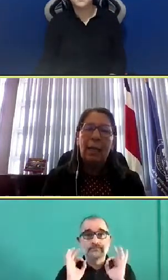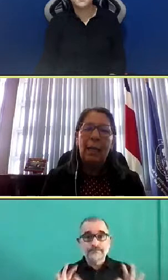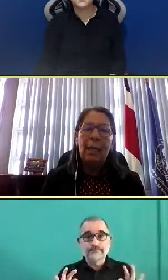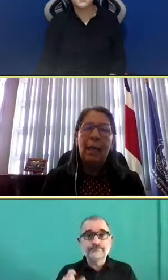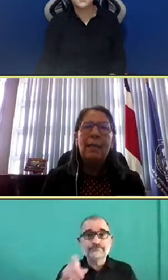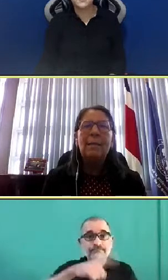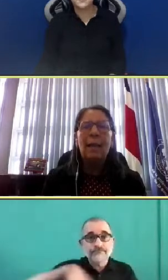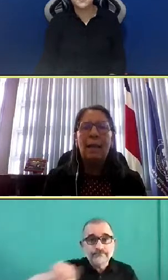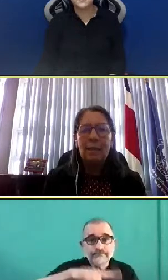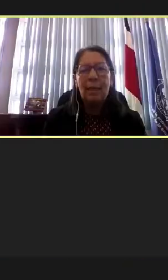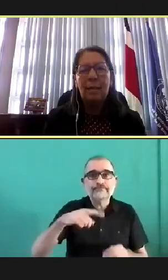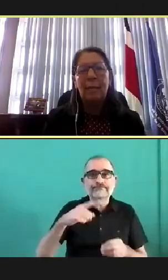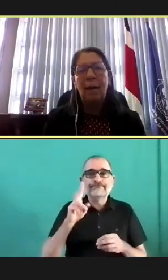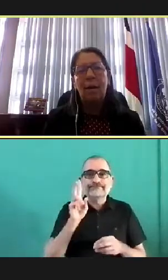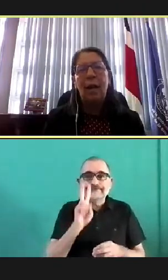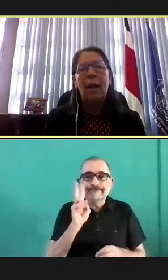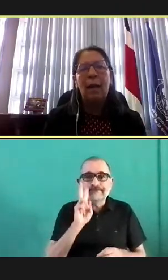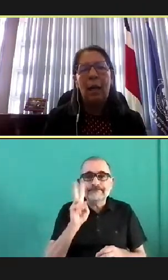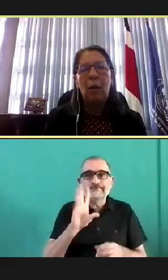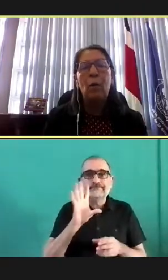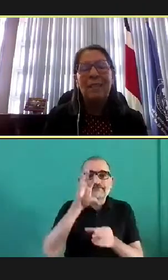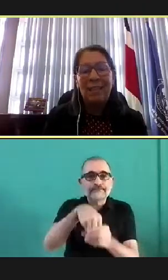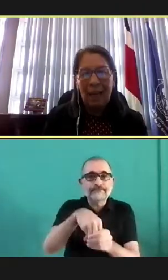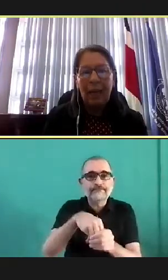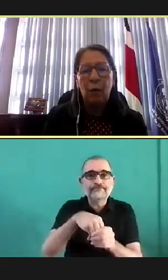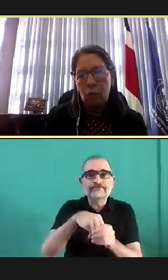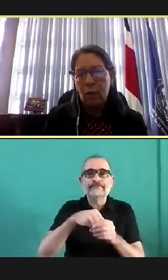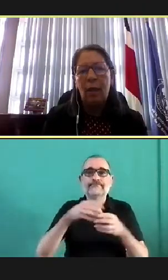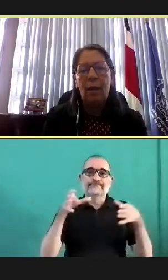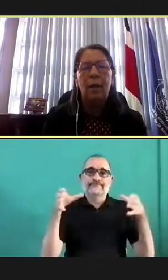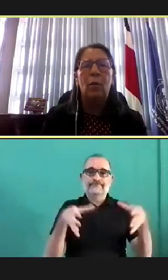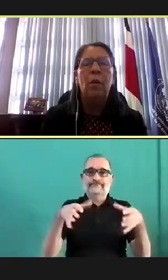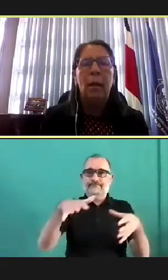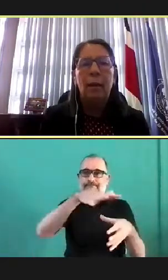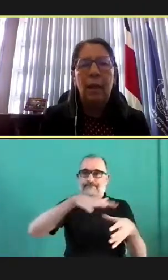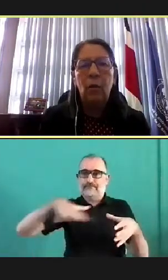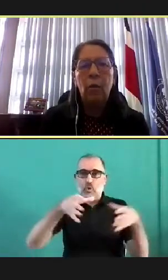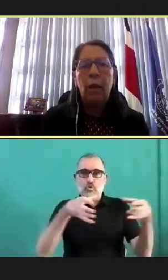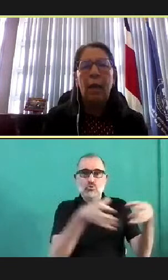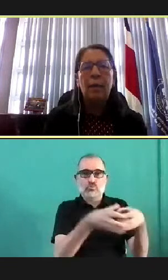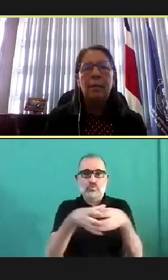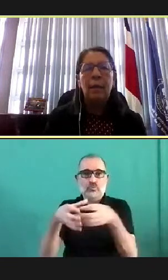among these communities, working